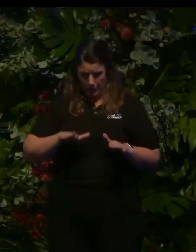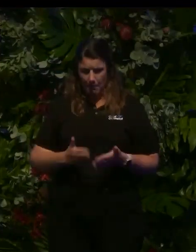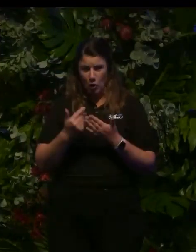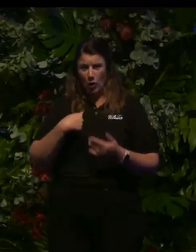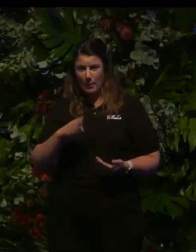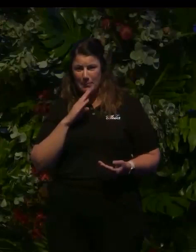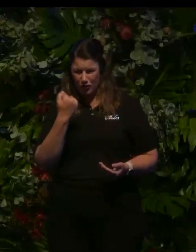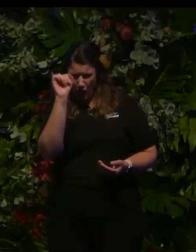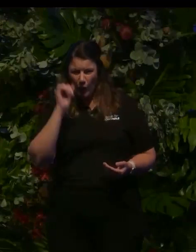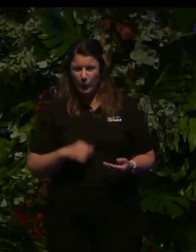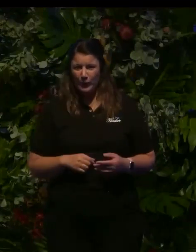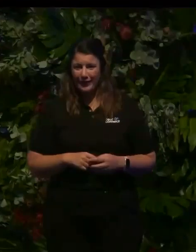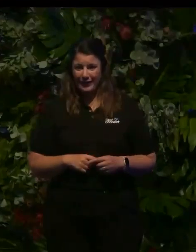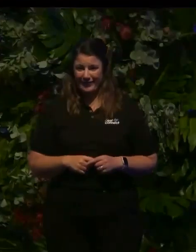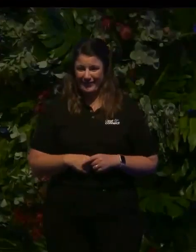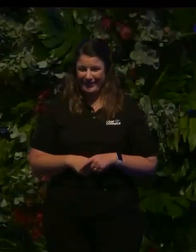me, bitch."